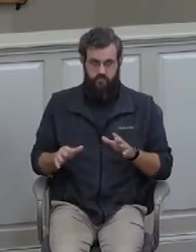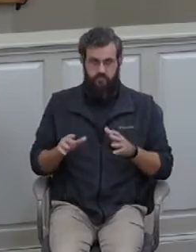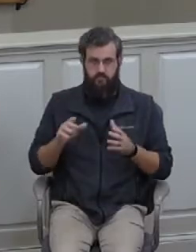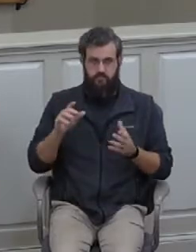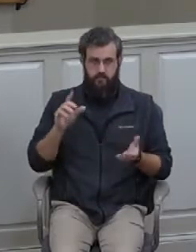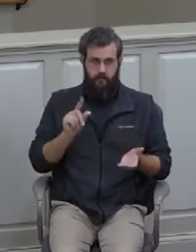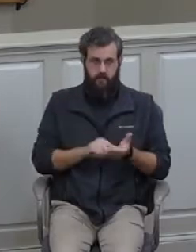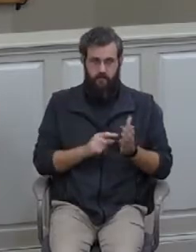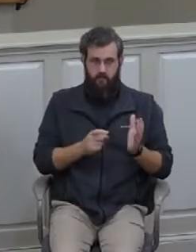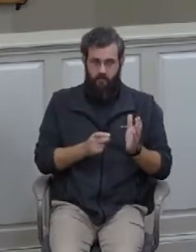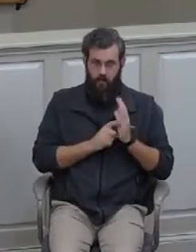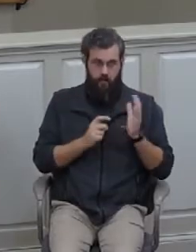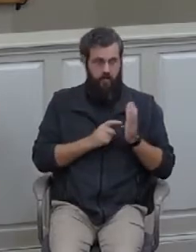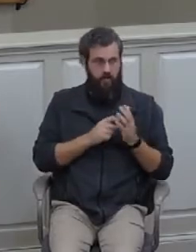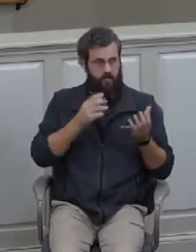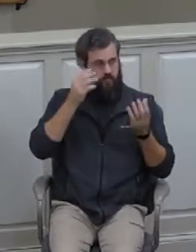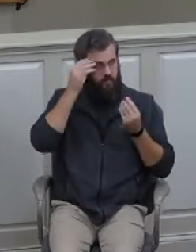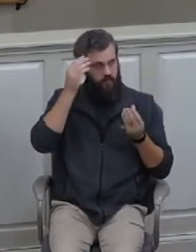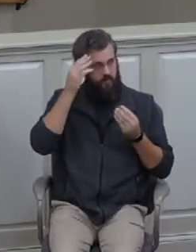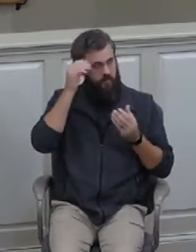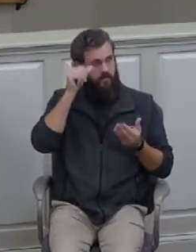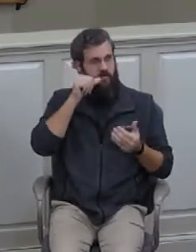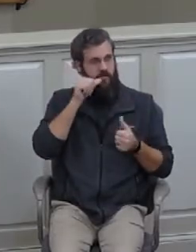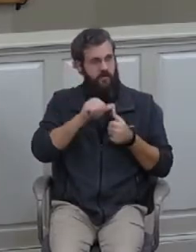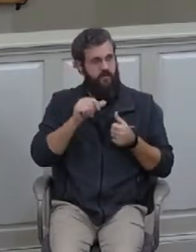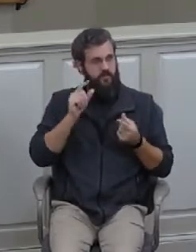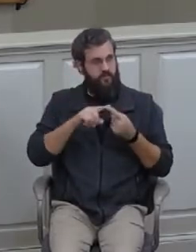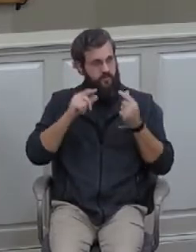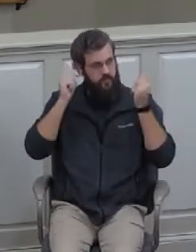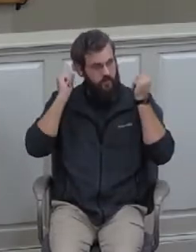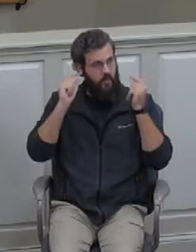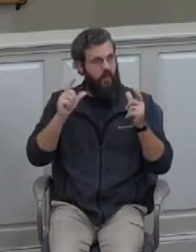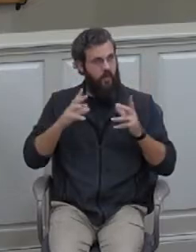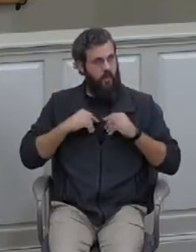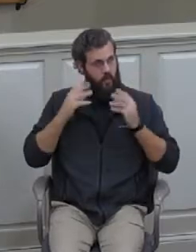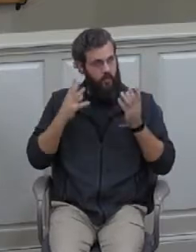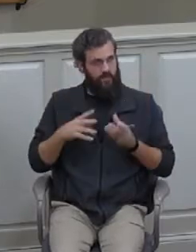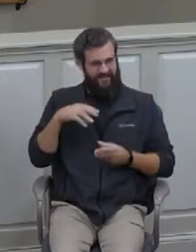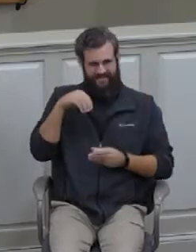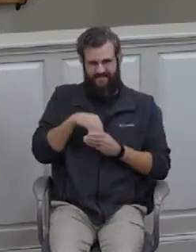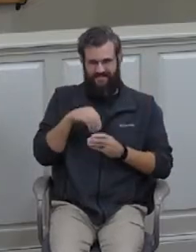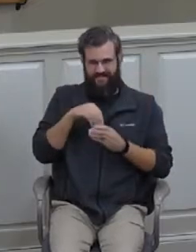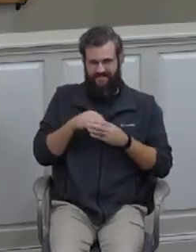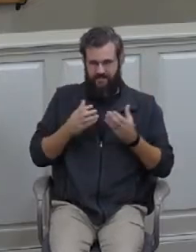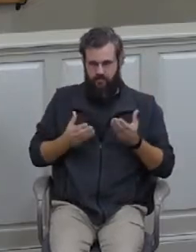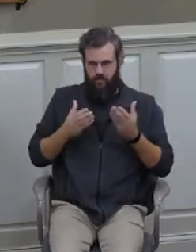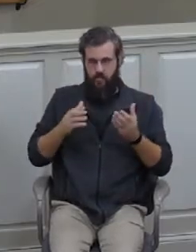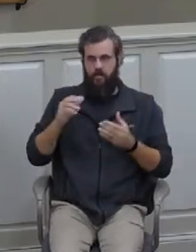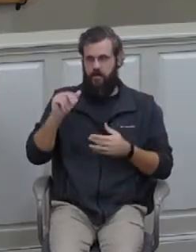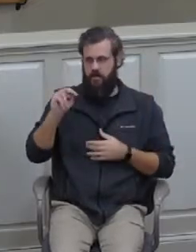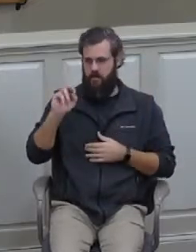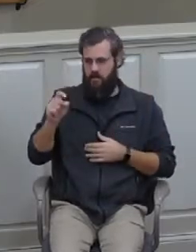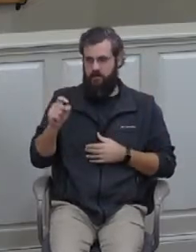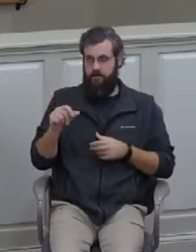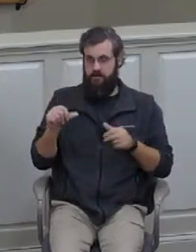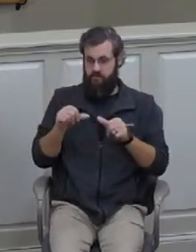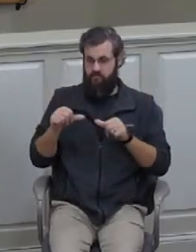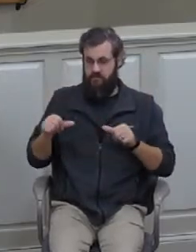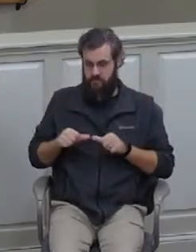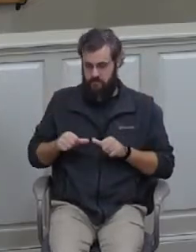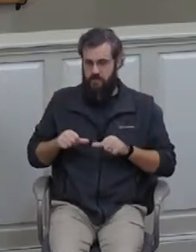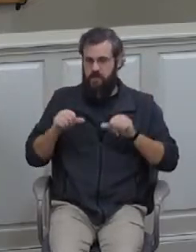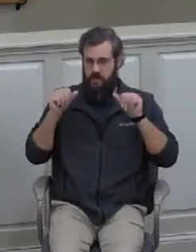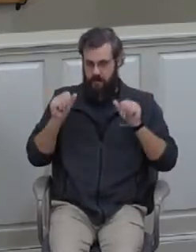the required notifications and letters to all the property owners within the proposed annexed area, allowing them